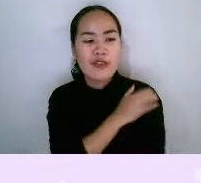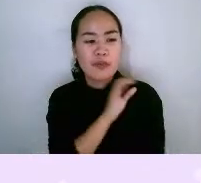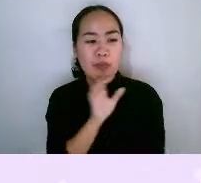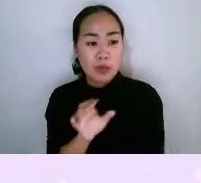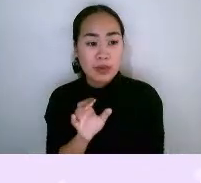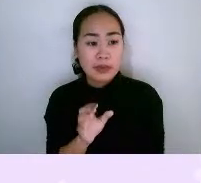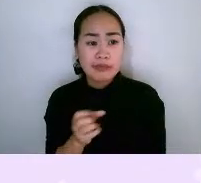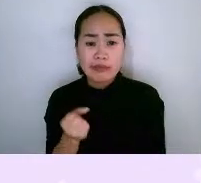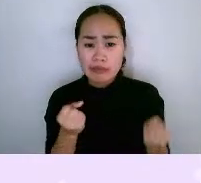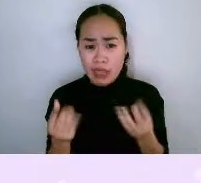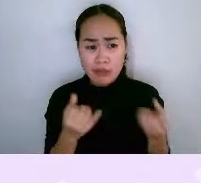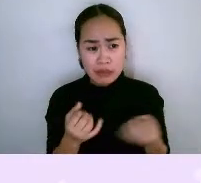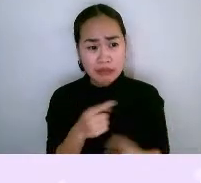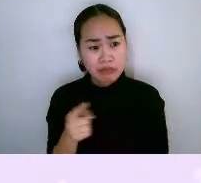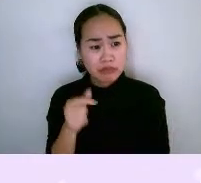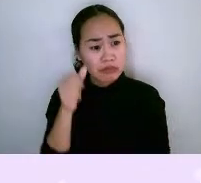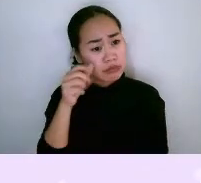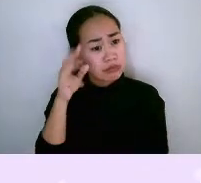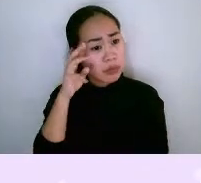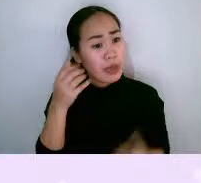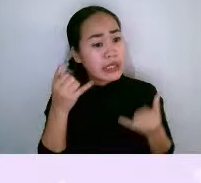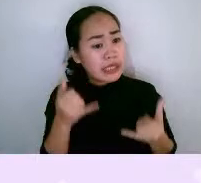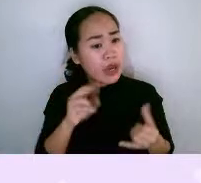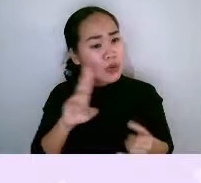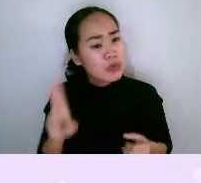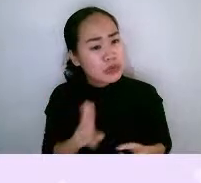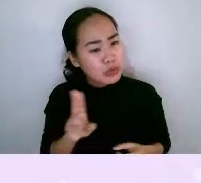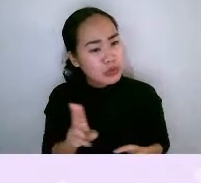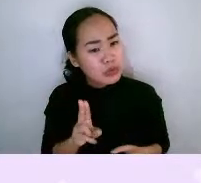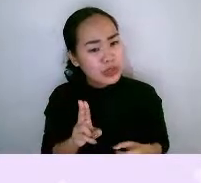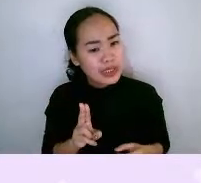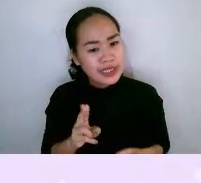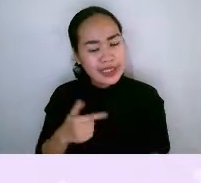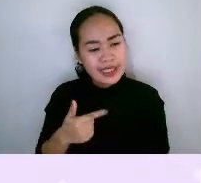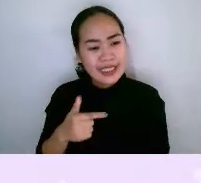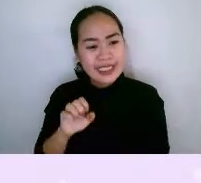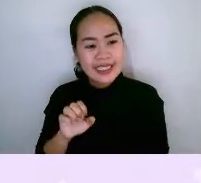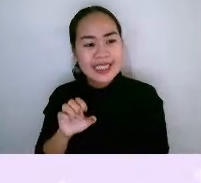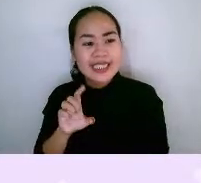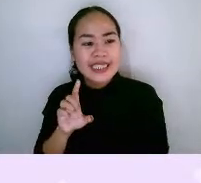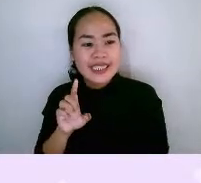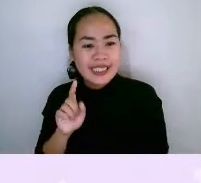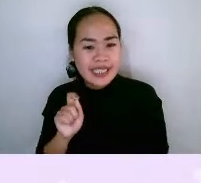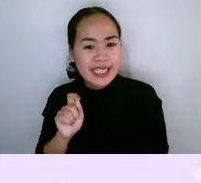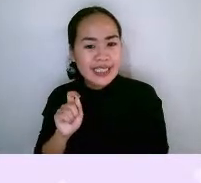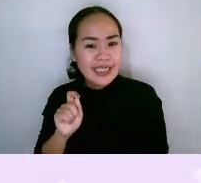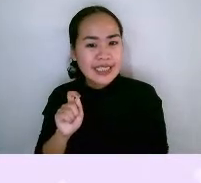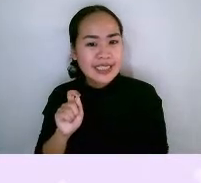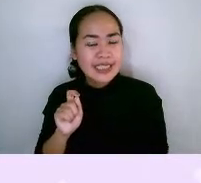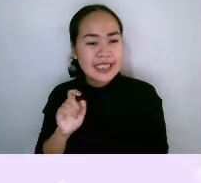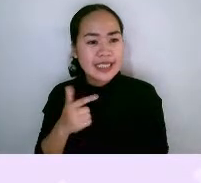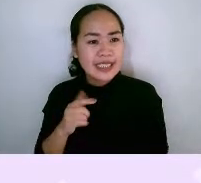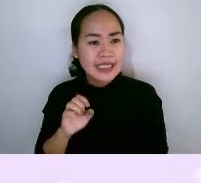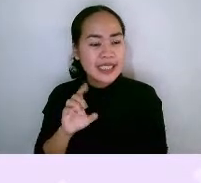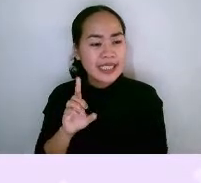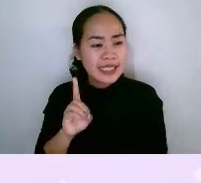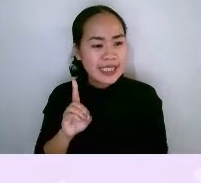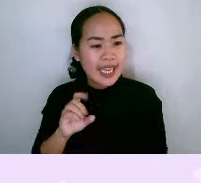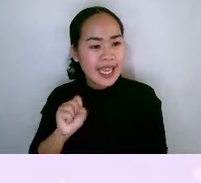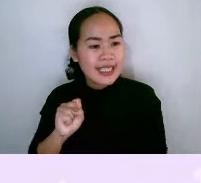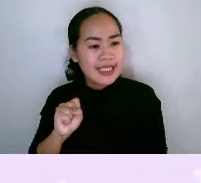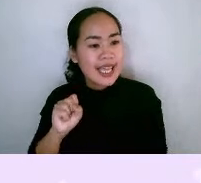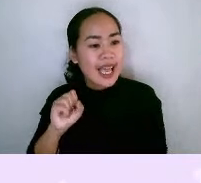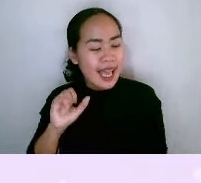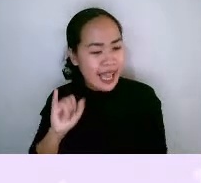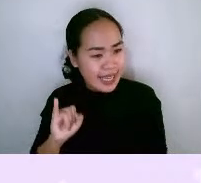As many of you know, we now use the acronym GEDSI or GEDSI to refer to